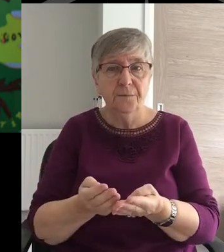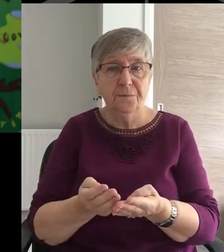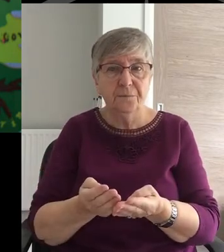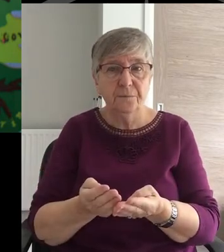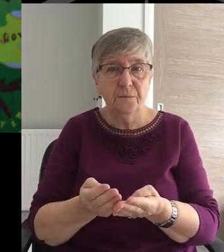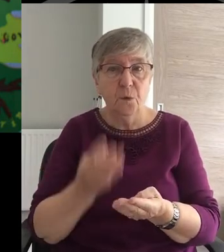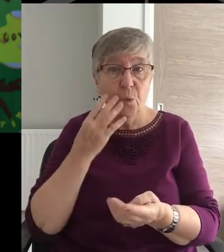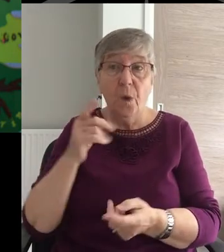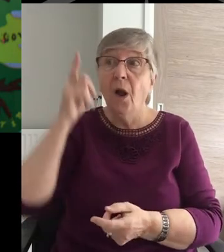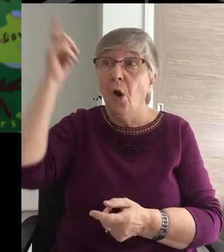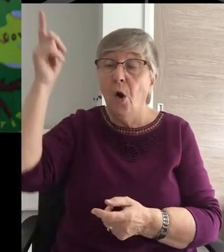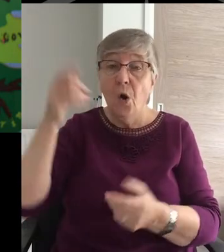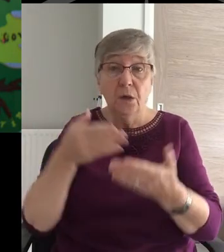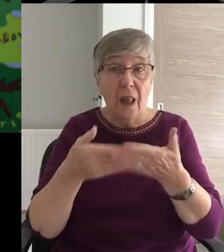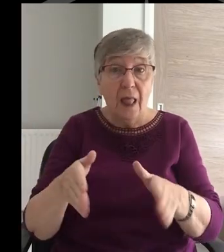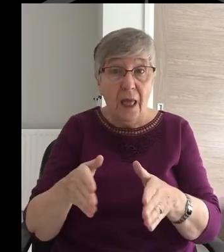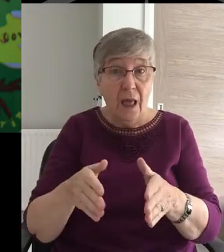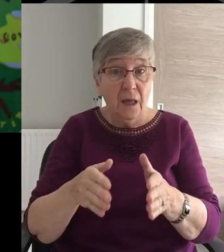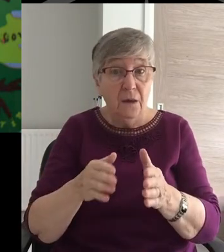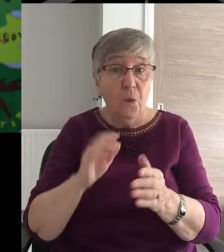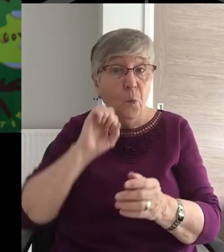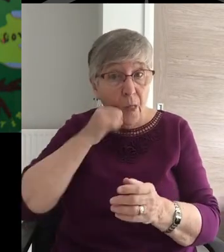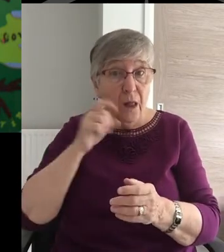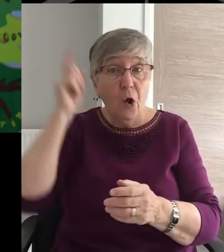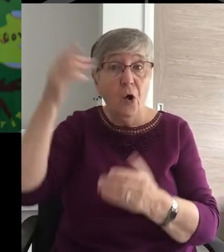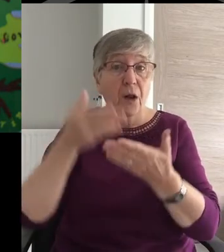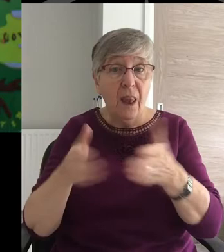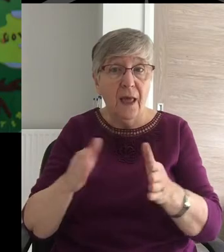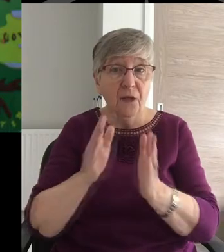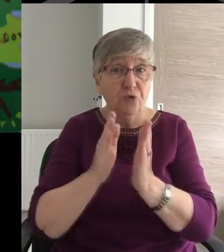So would God let the Church of Scotland perish?